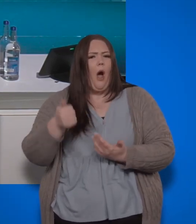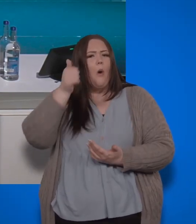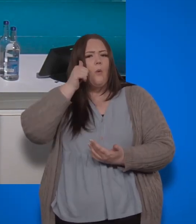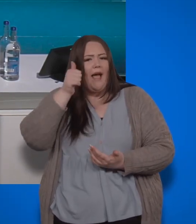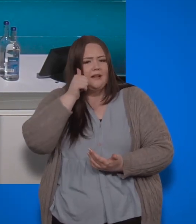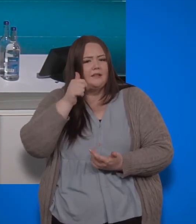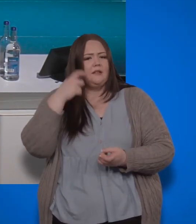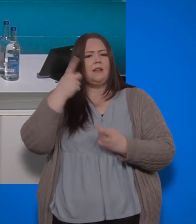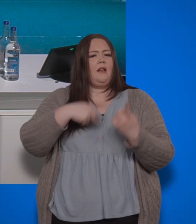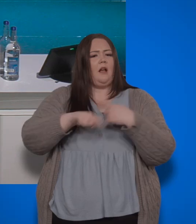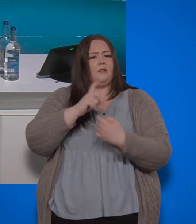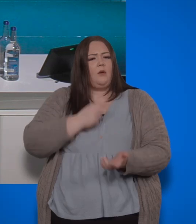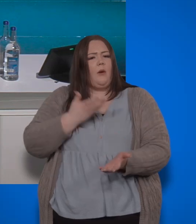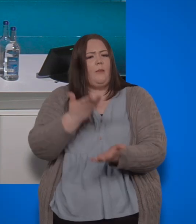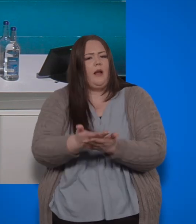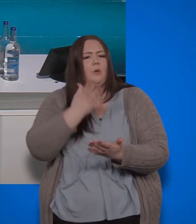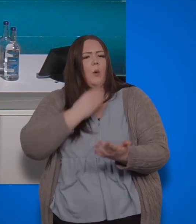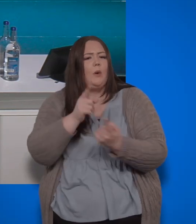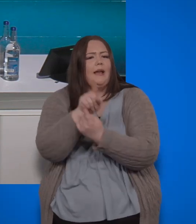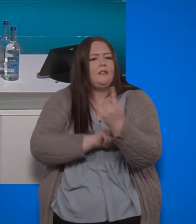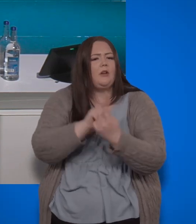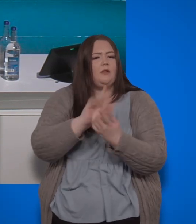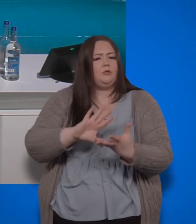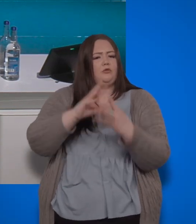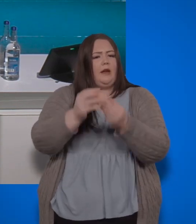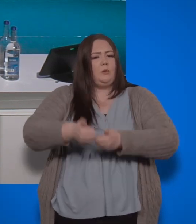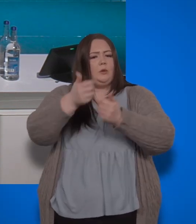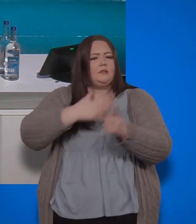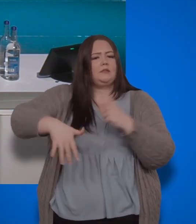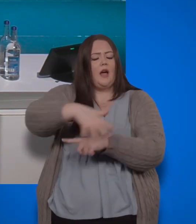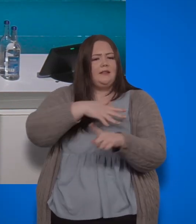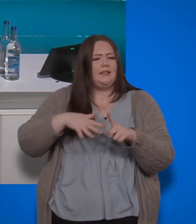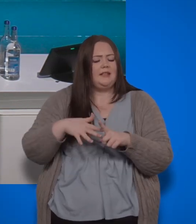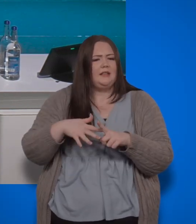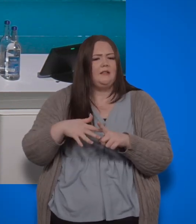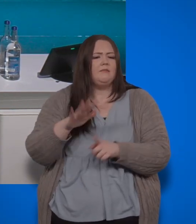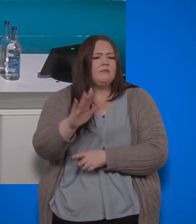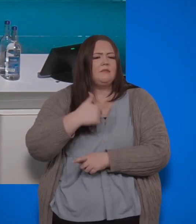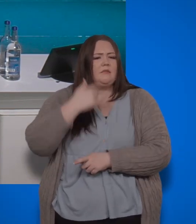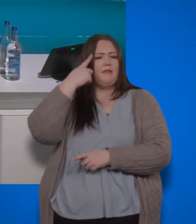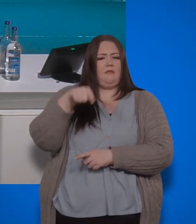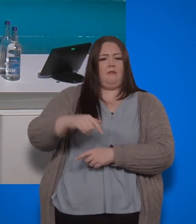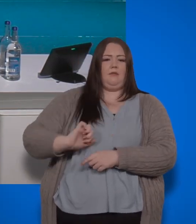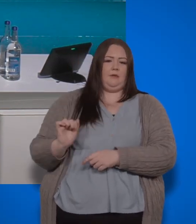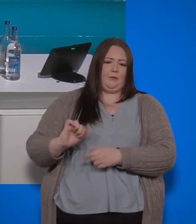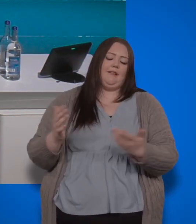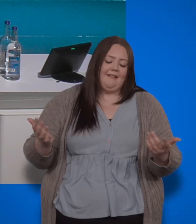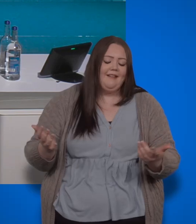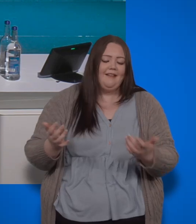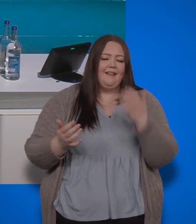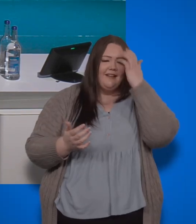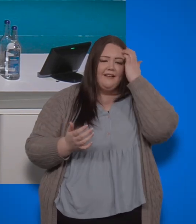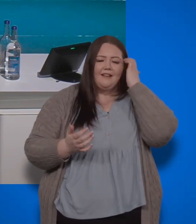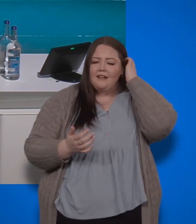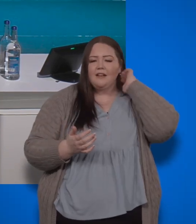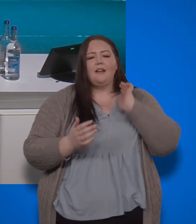awareness of the obligations that we owe to each other to construct society. So I suppose inevitably in Scotland, I'm